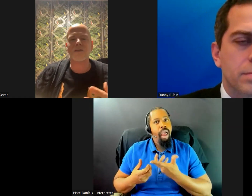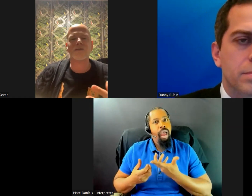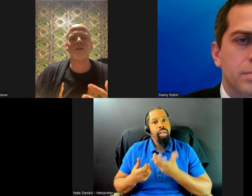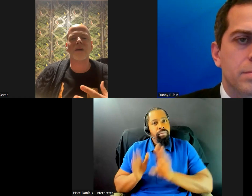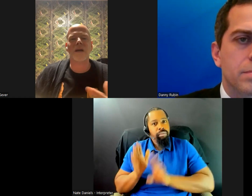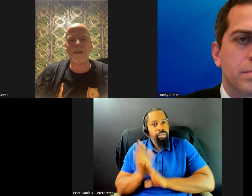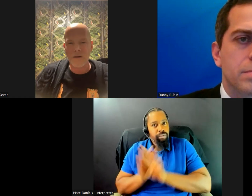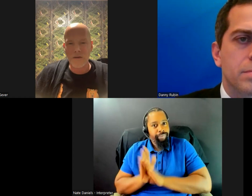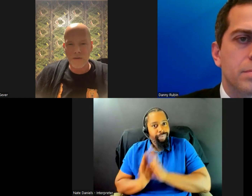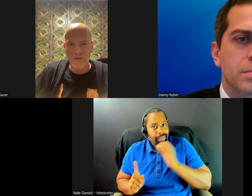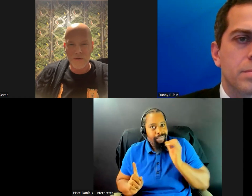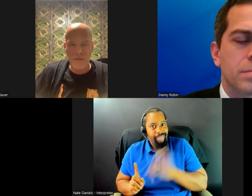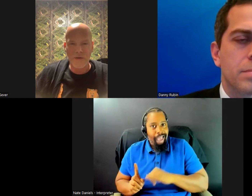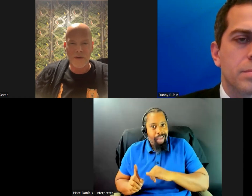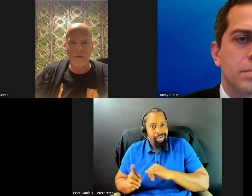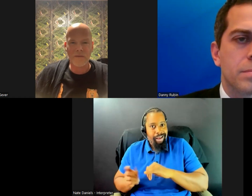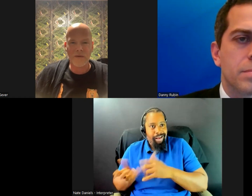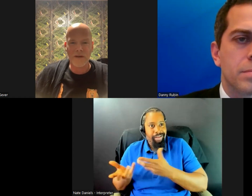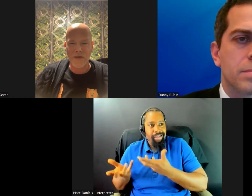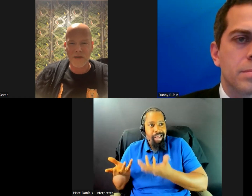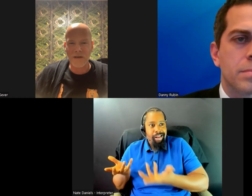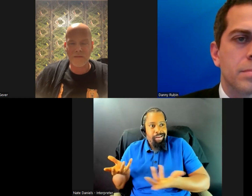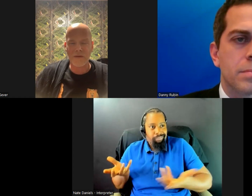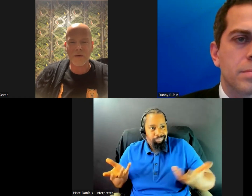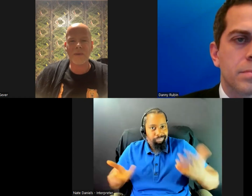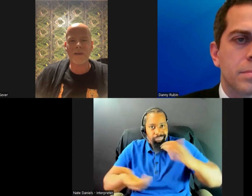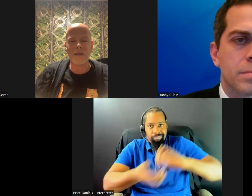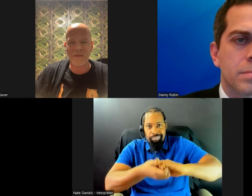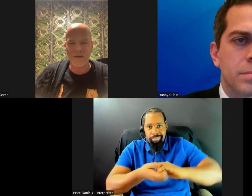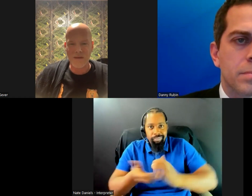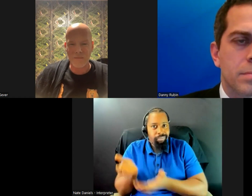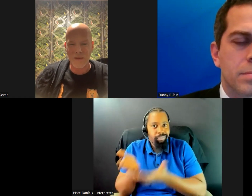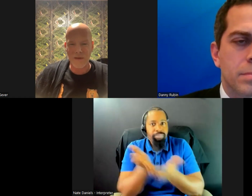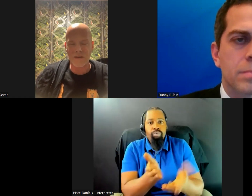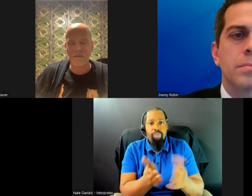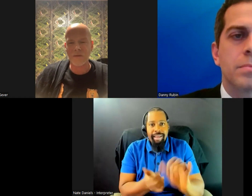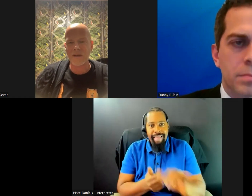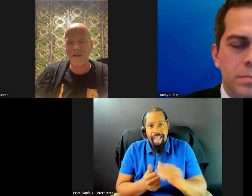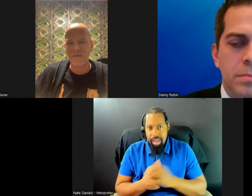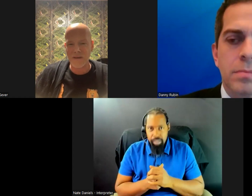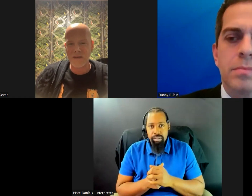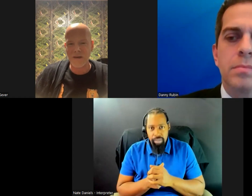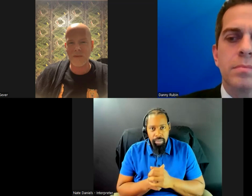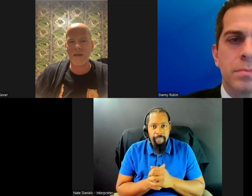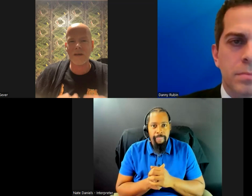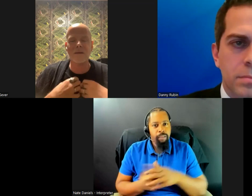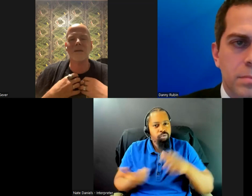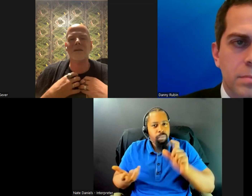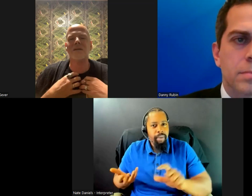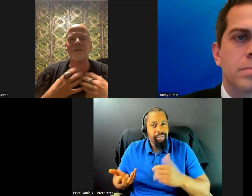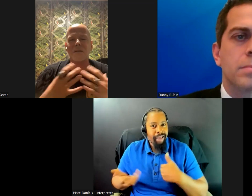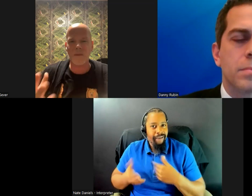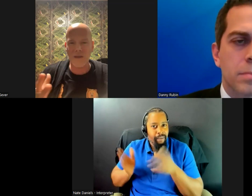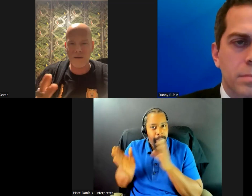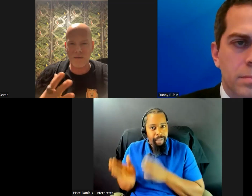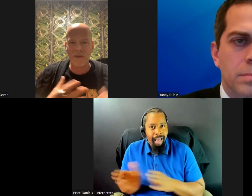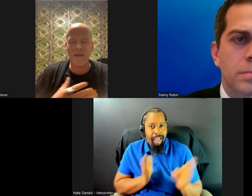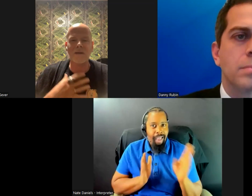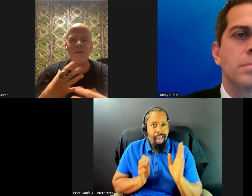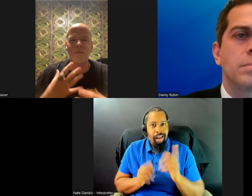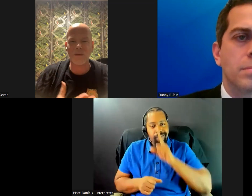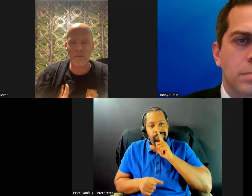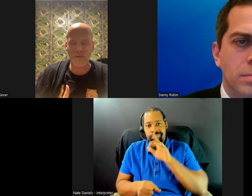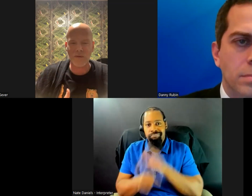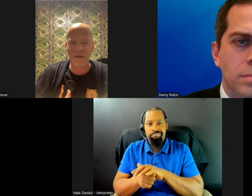paying attention to anything you do if you don't have an agenda, if you don't believe in something. And if you believe in something and you're committed to